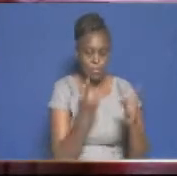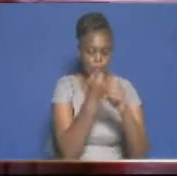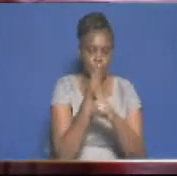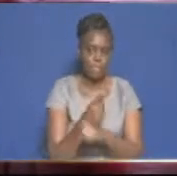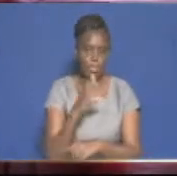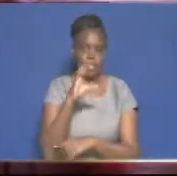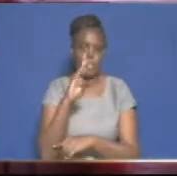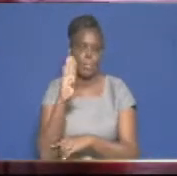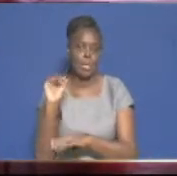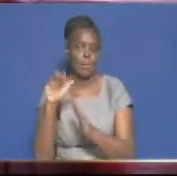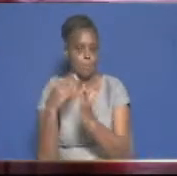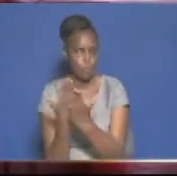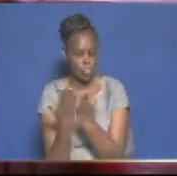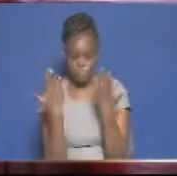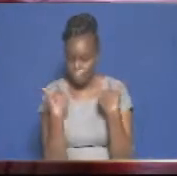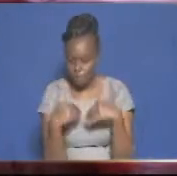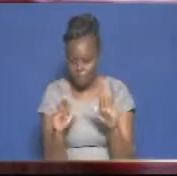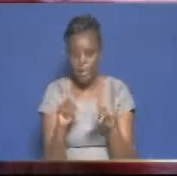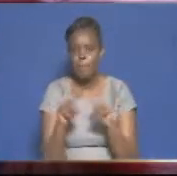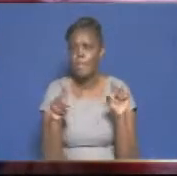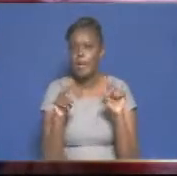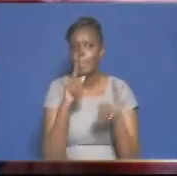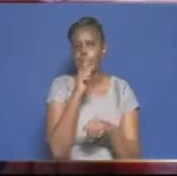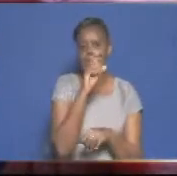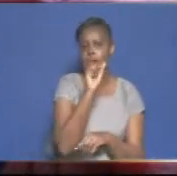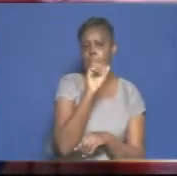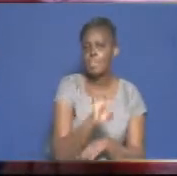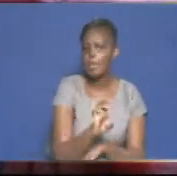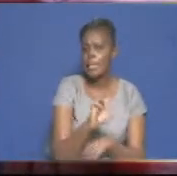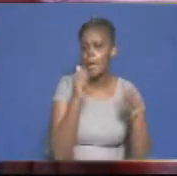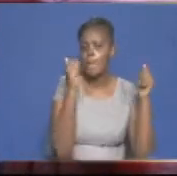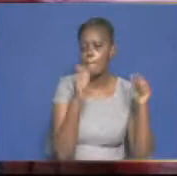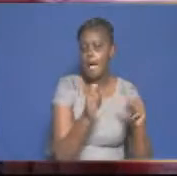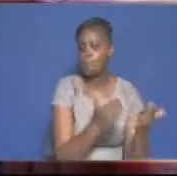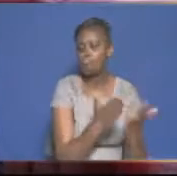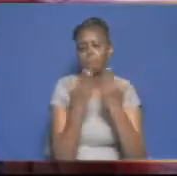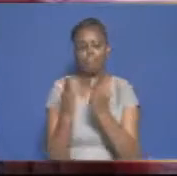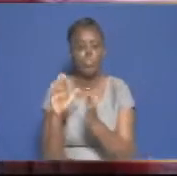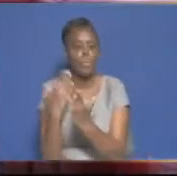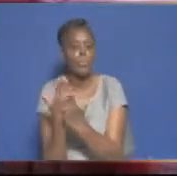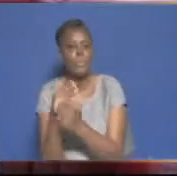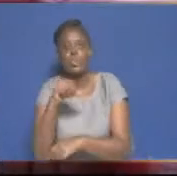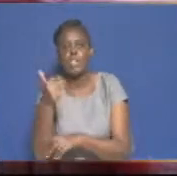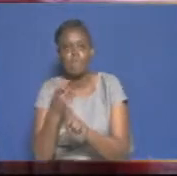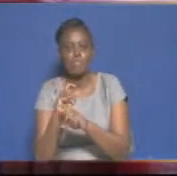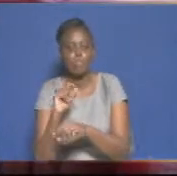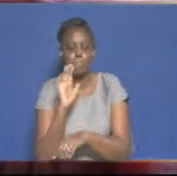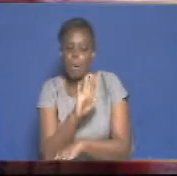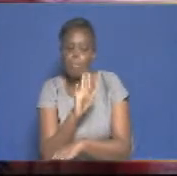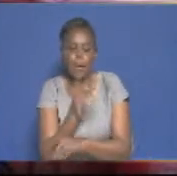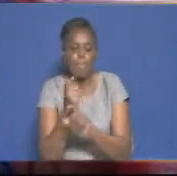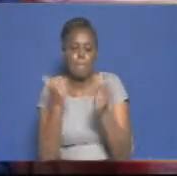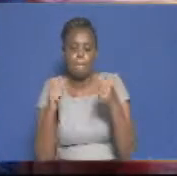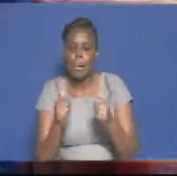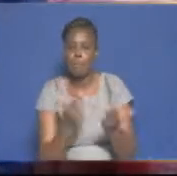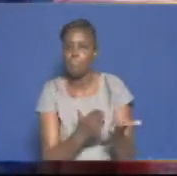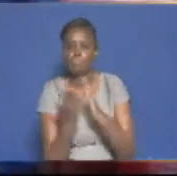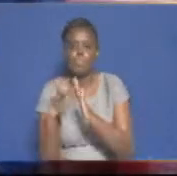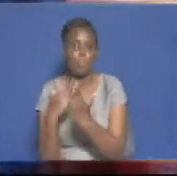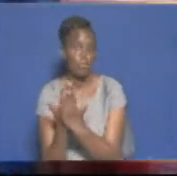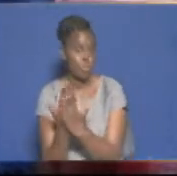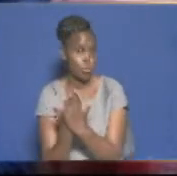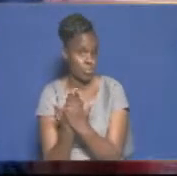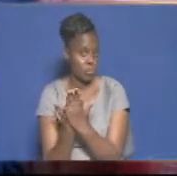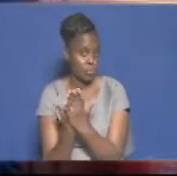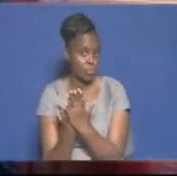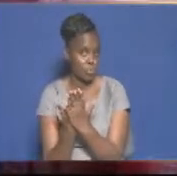CBA proposals, but the TSC is yet to forward any proposal from its end. Honorable Speaker,